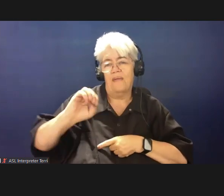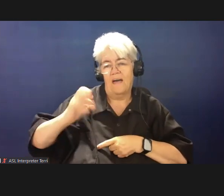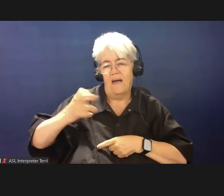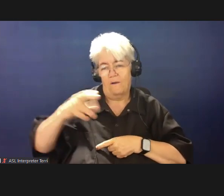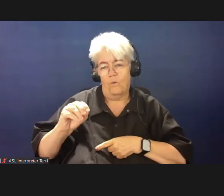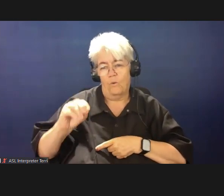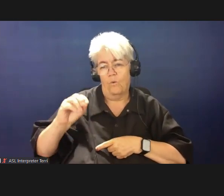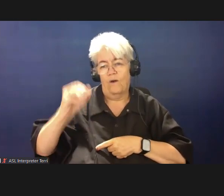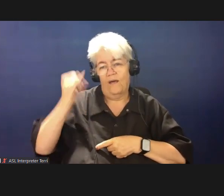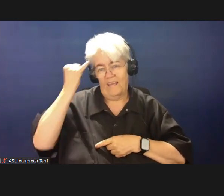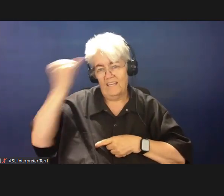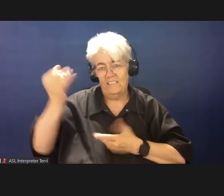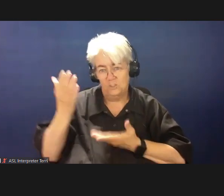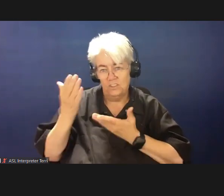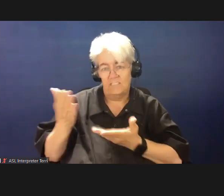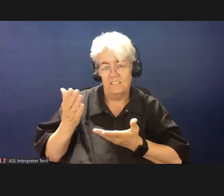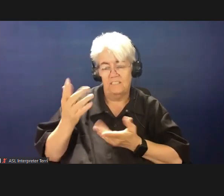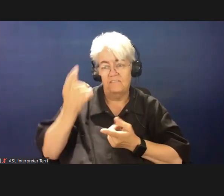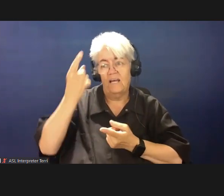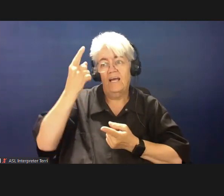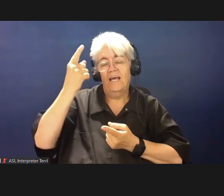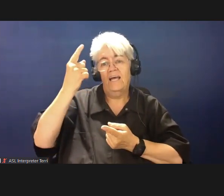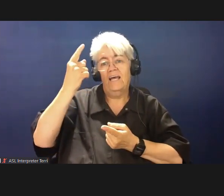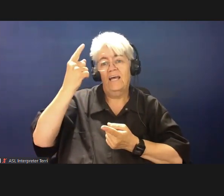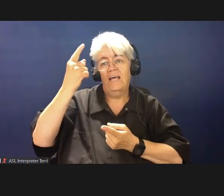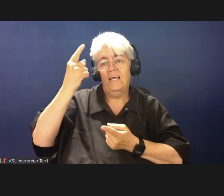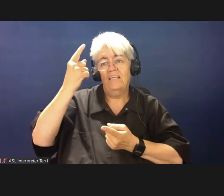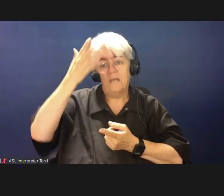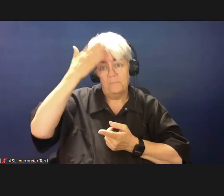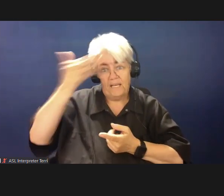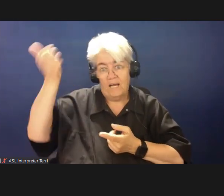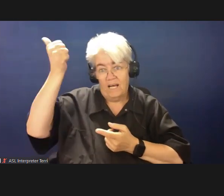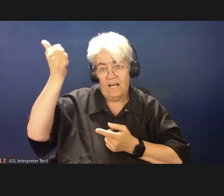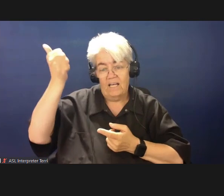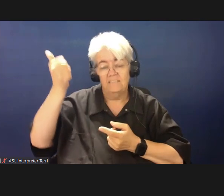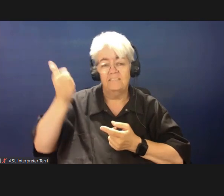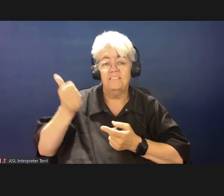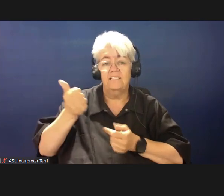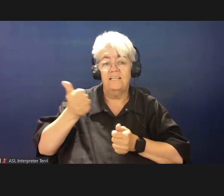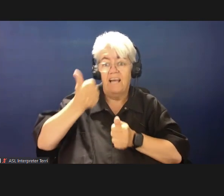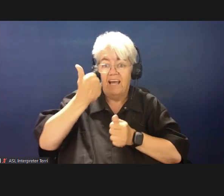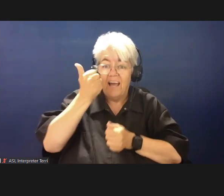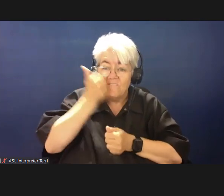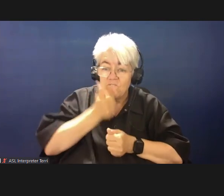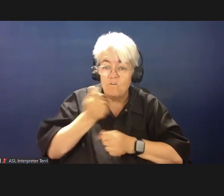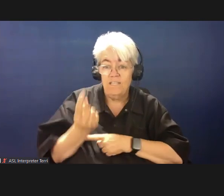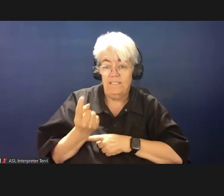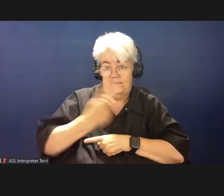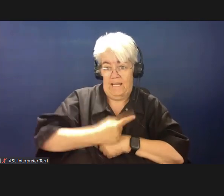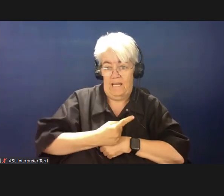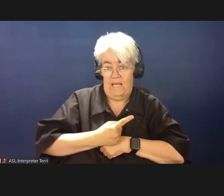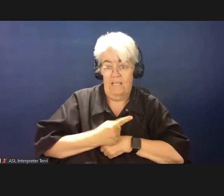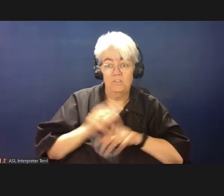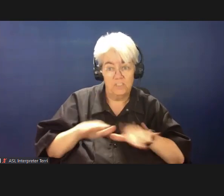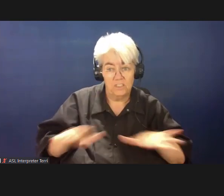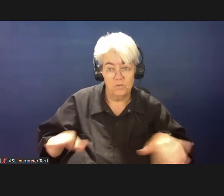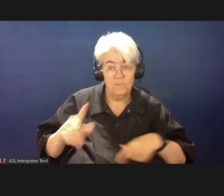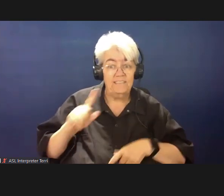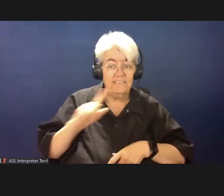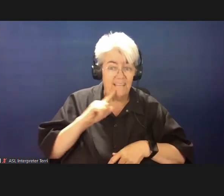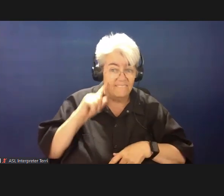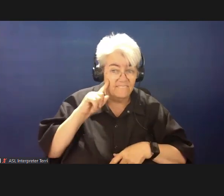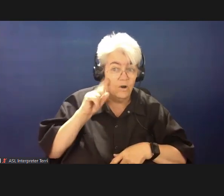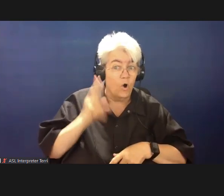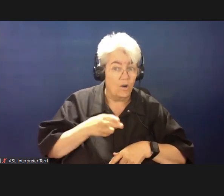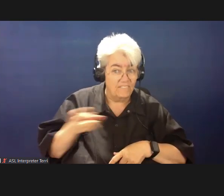is based on the recognition that each day there are young children who are deaf or hard of hearing